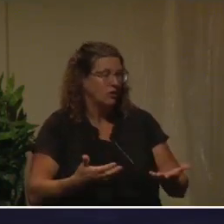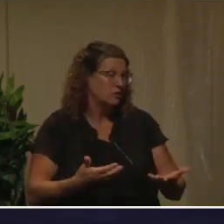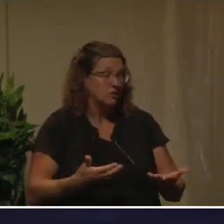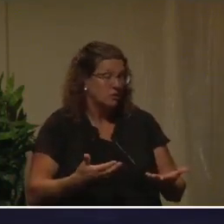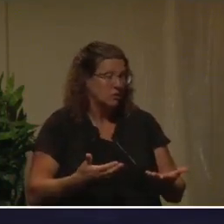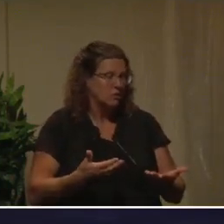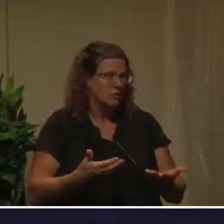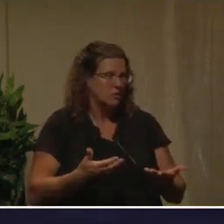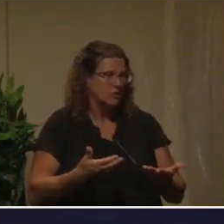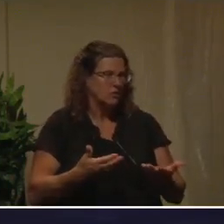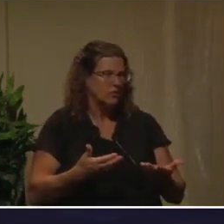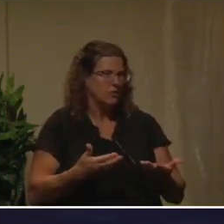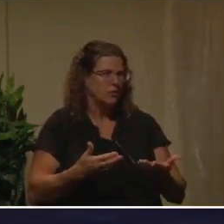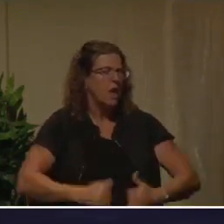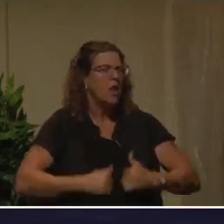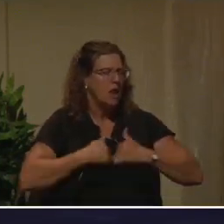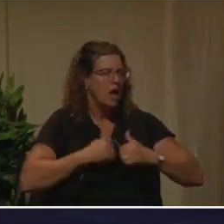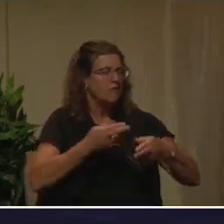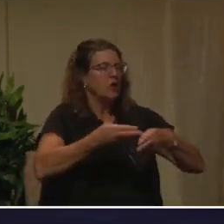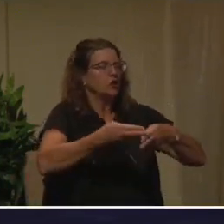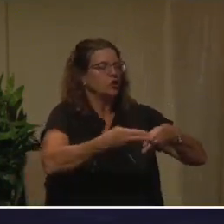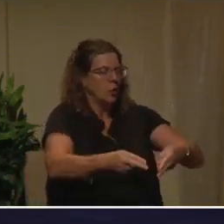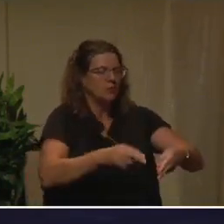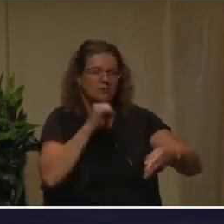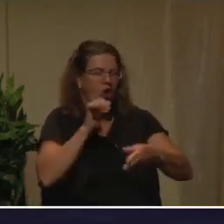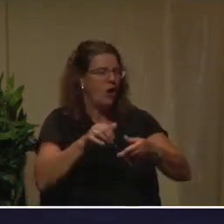a short and very hard thing sometimes.